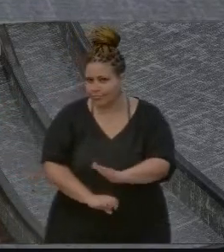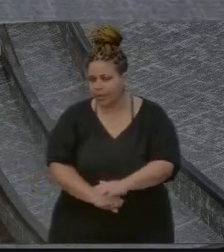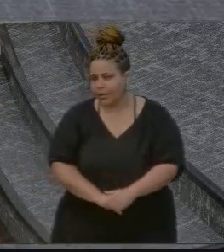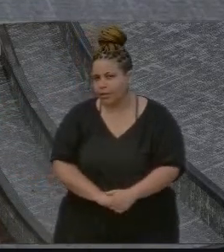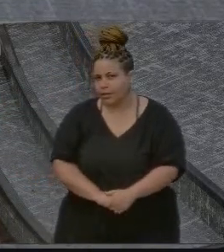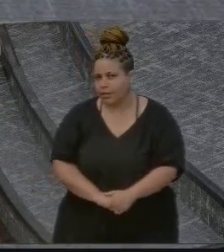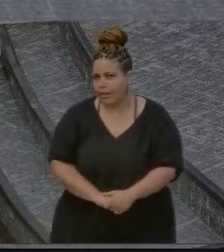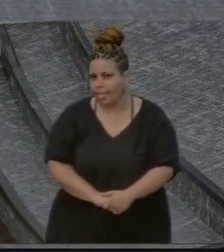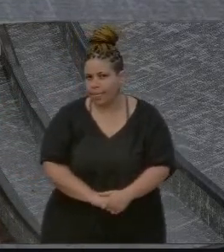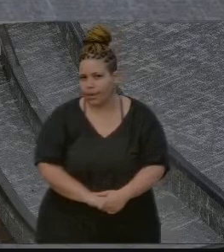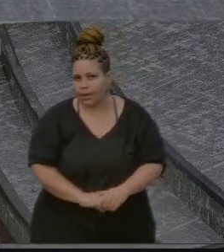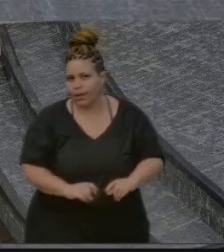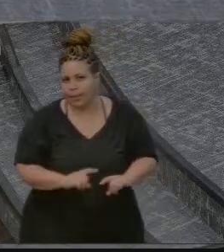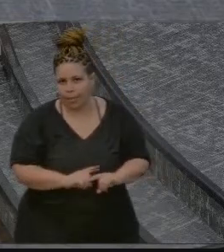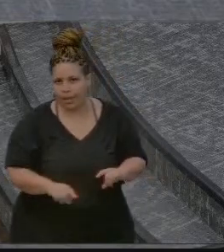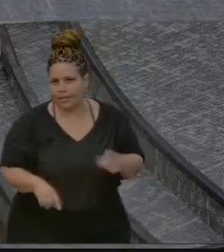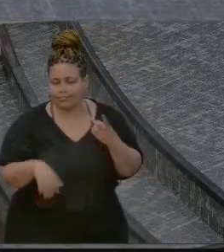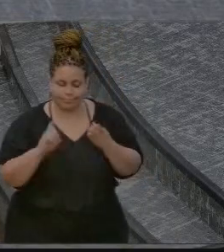culture conversations,